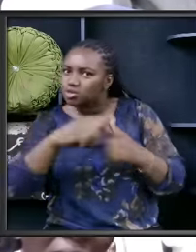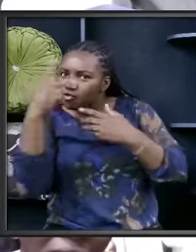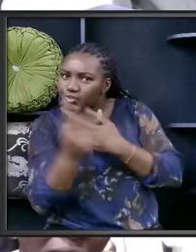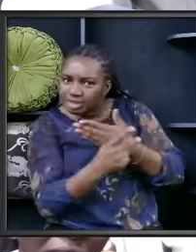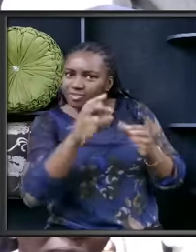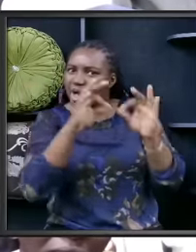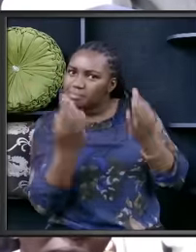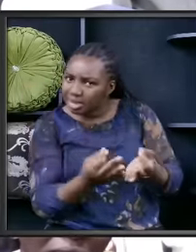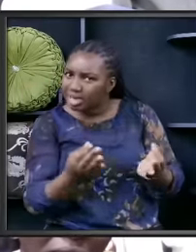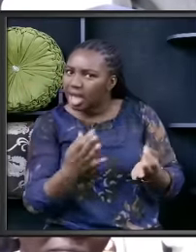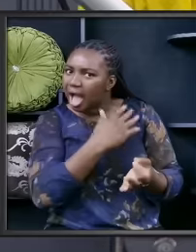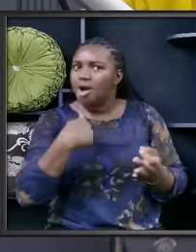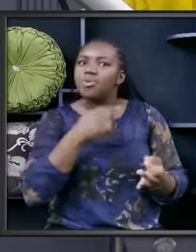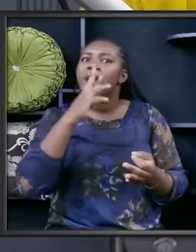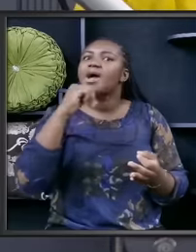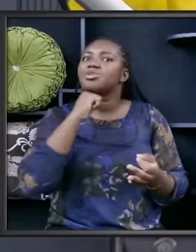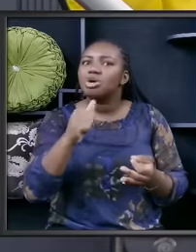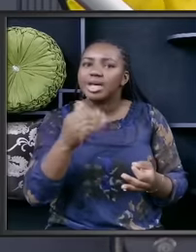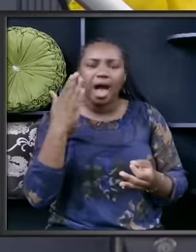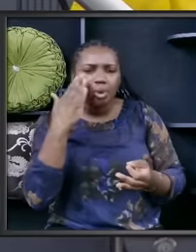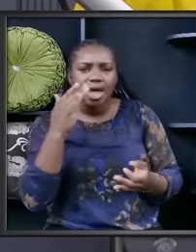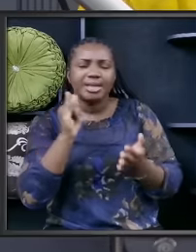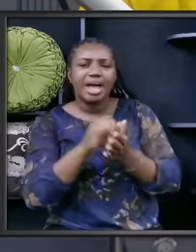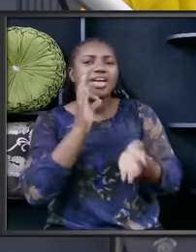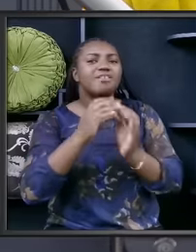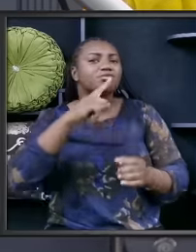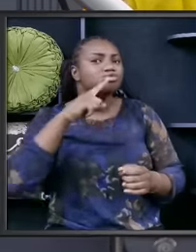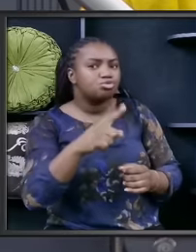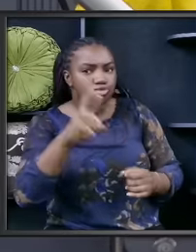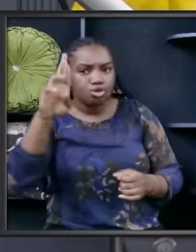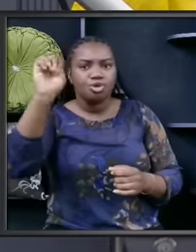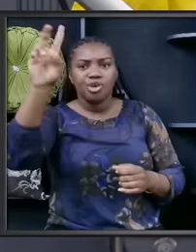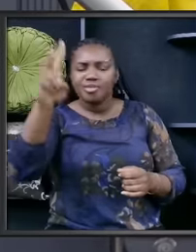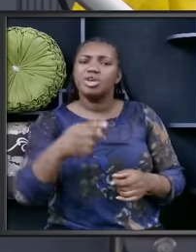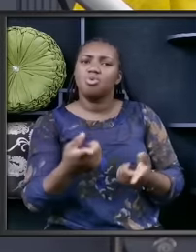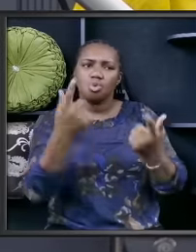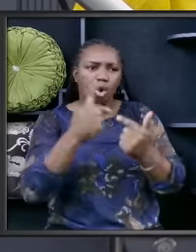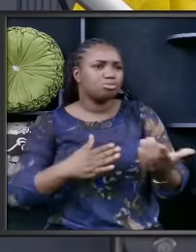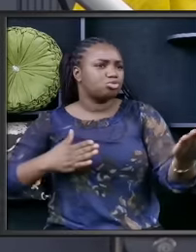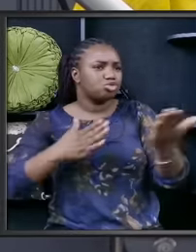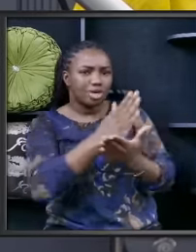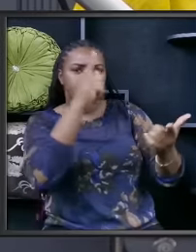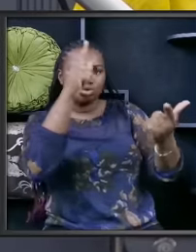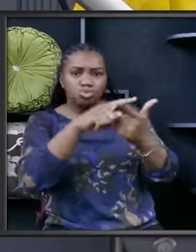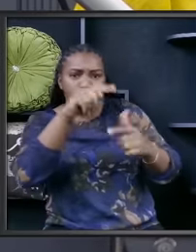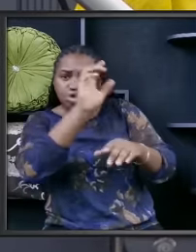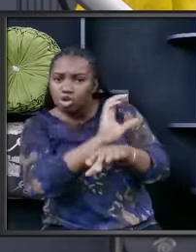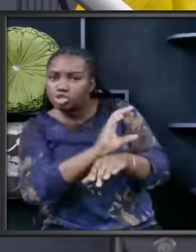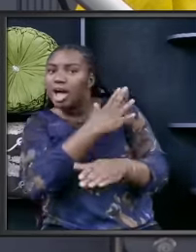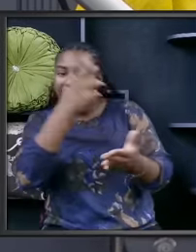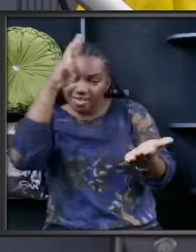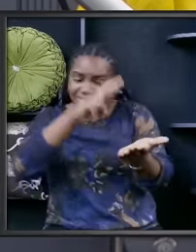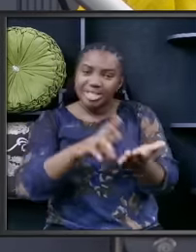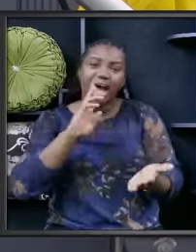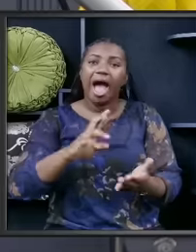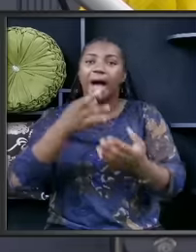He's and we are not aware of it. Mm. Say, if not, reverend sister, he go come straight to cathedral, come register her